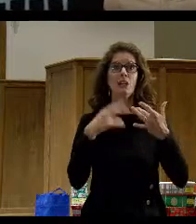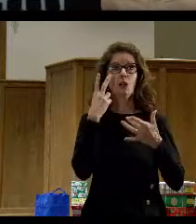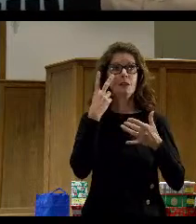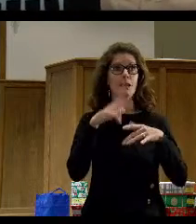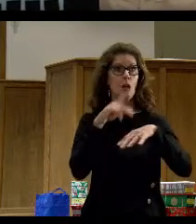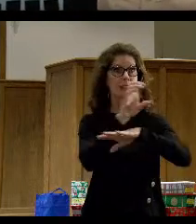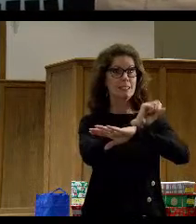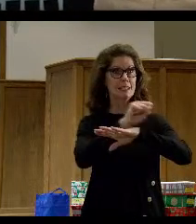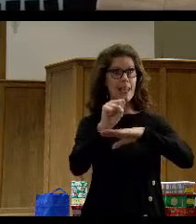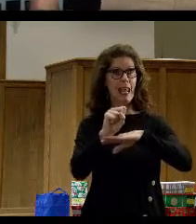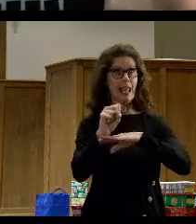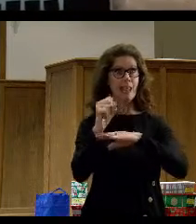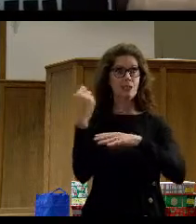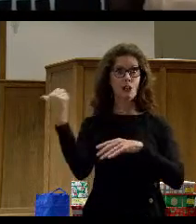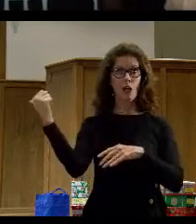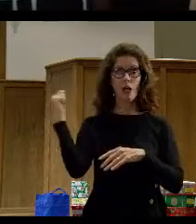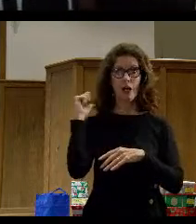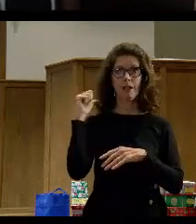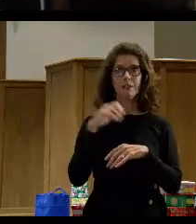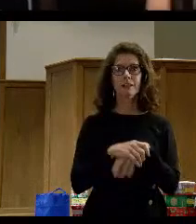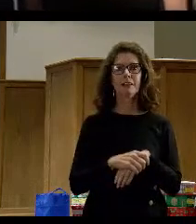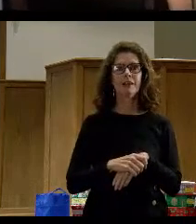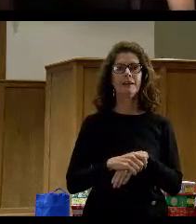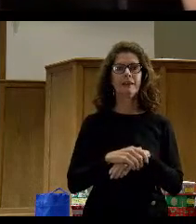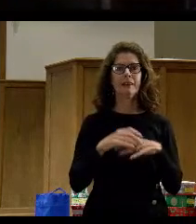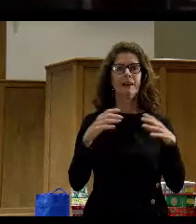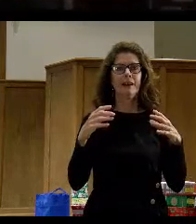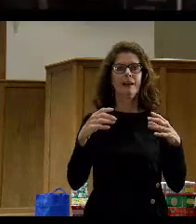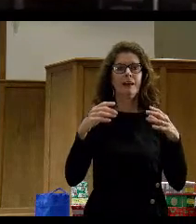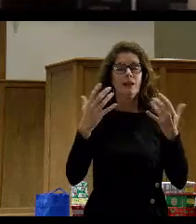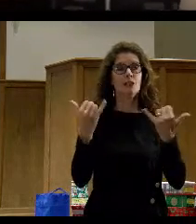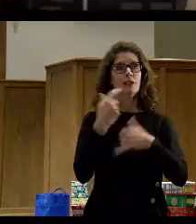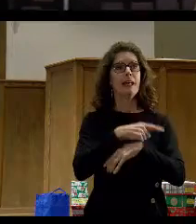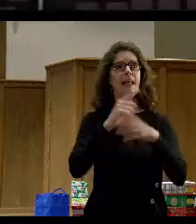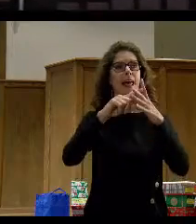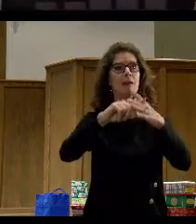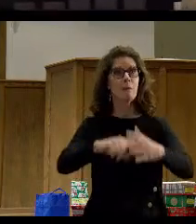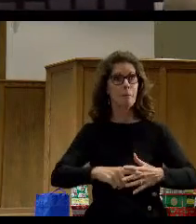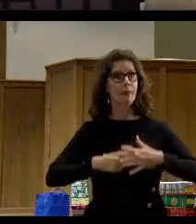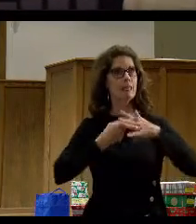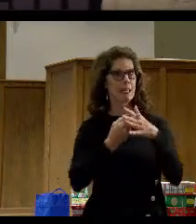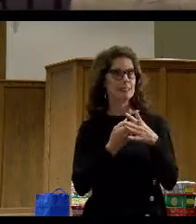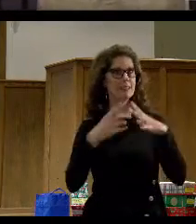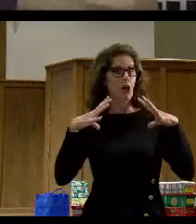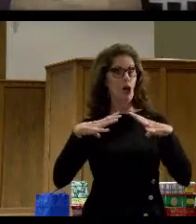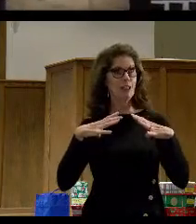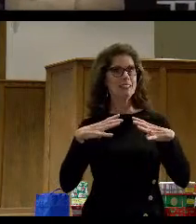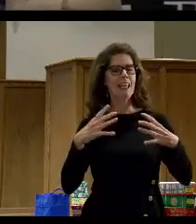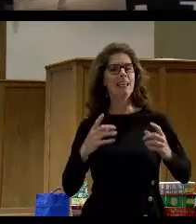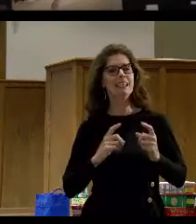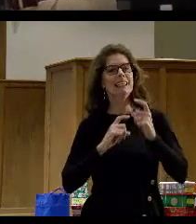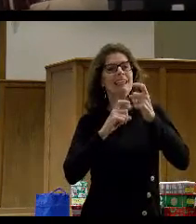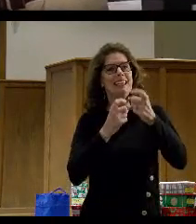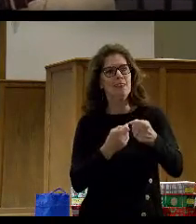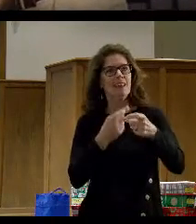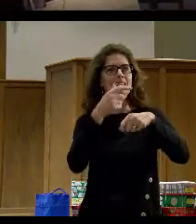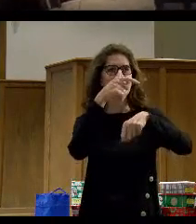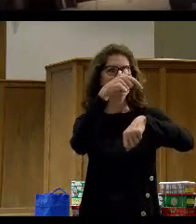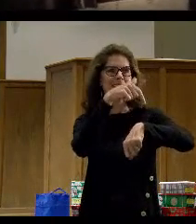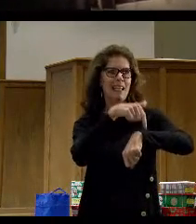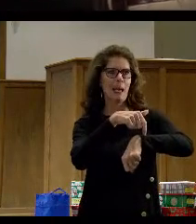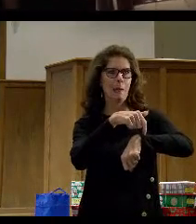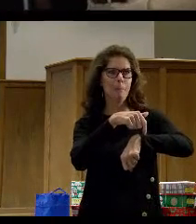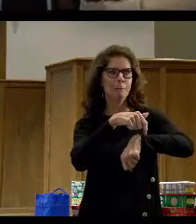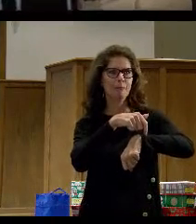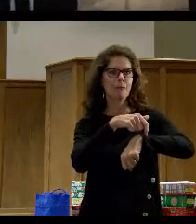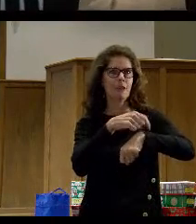Today kind of kicks off in earnest our holiday giving season. And so I want to run down the status of our many holiday giving projects